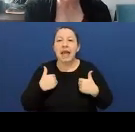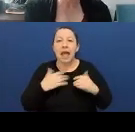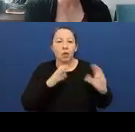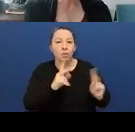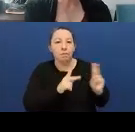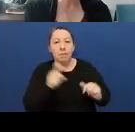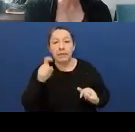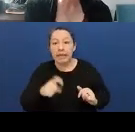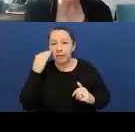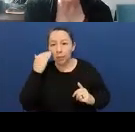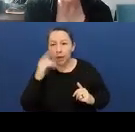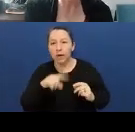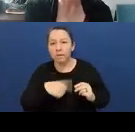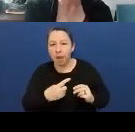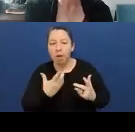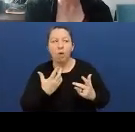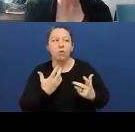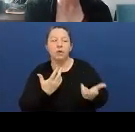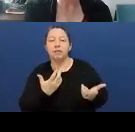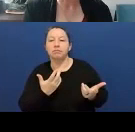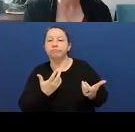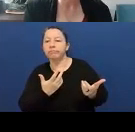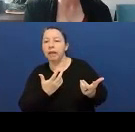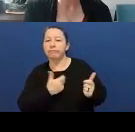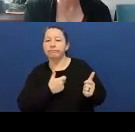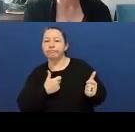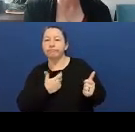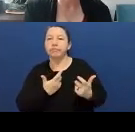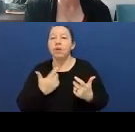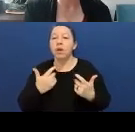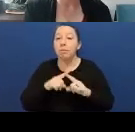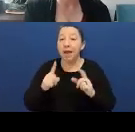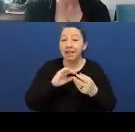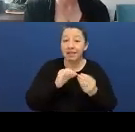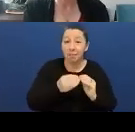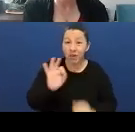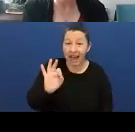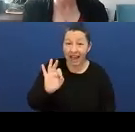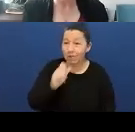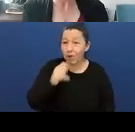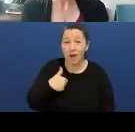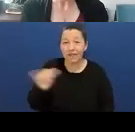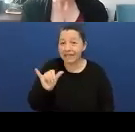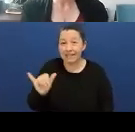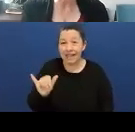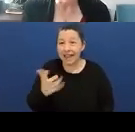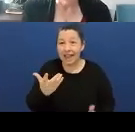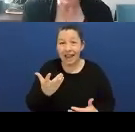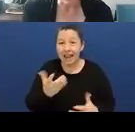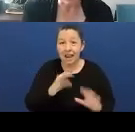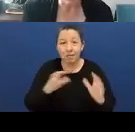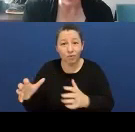Site 9, we don't have those same types of people of the same numbers in the Eastern Desert. At best, you have some